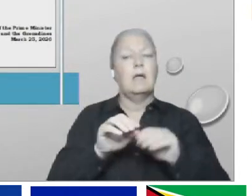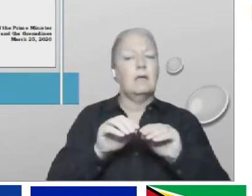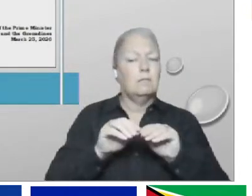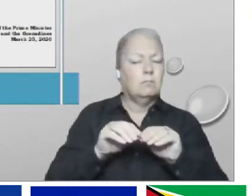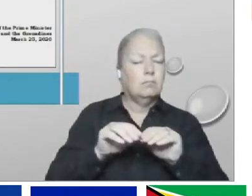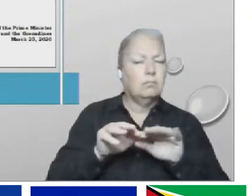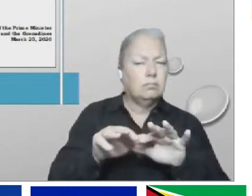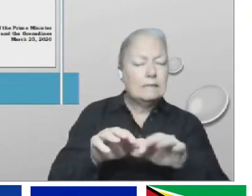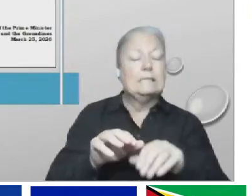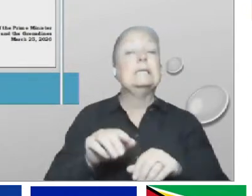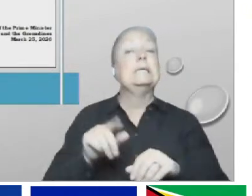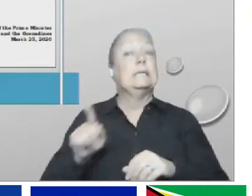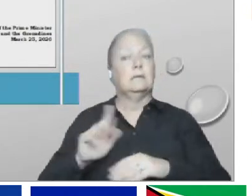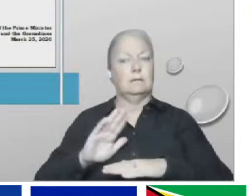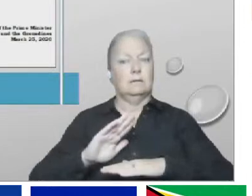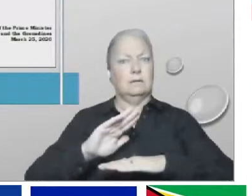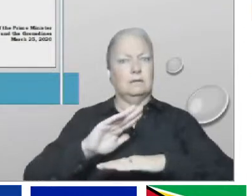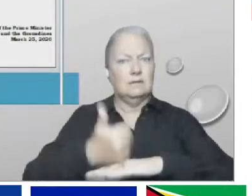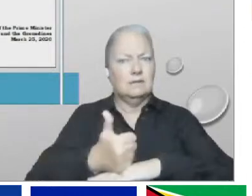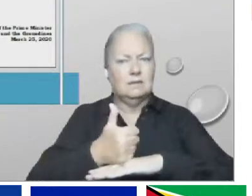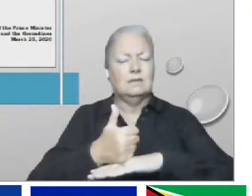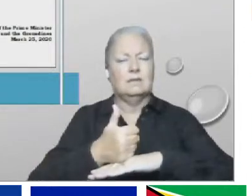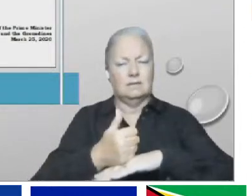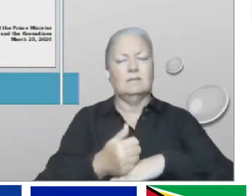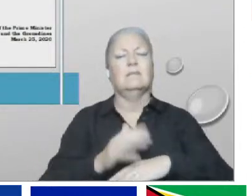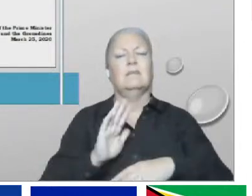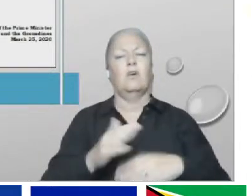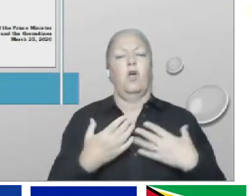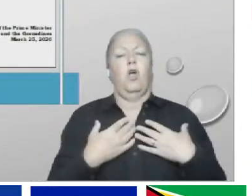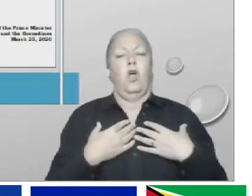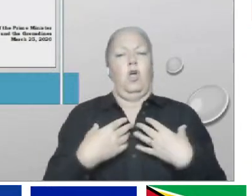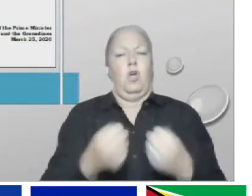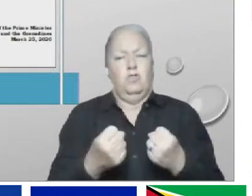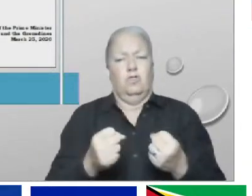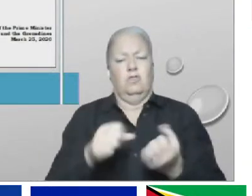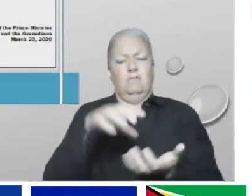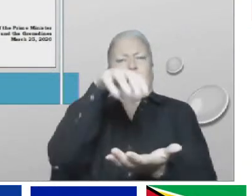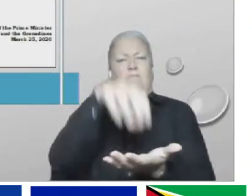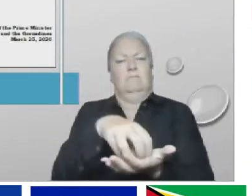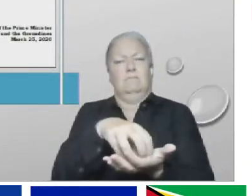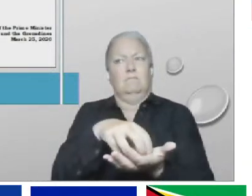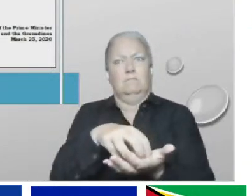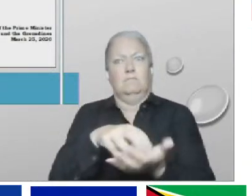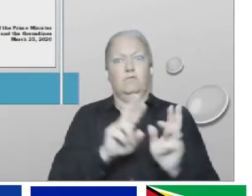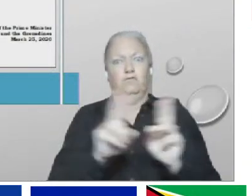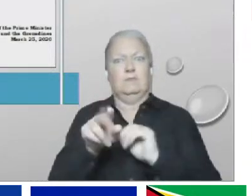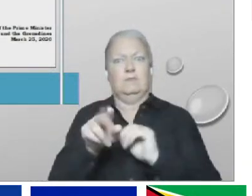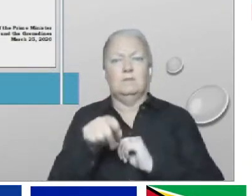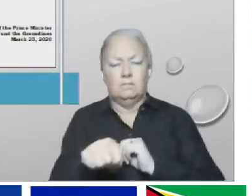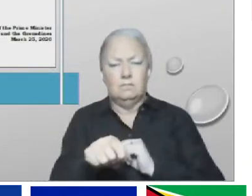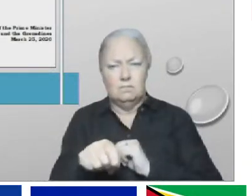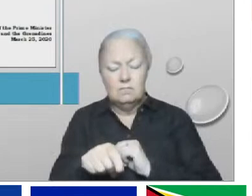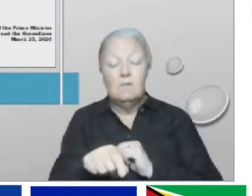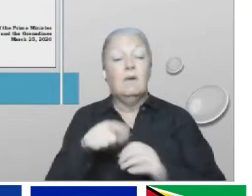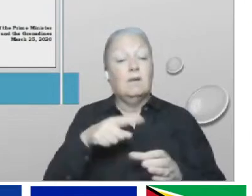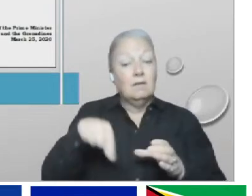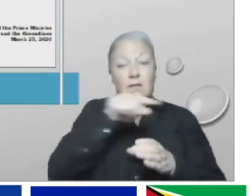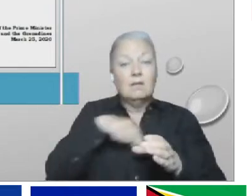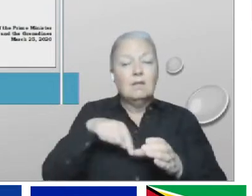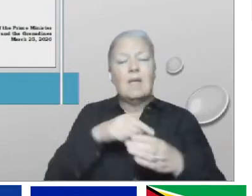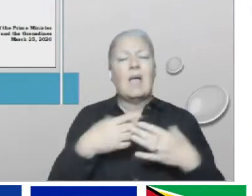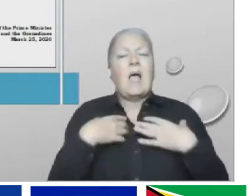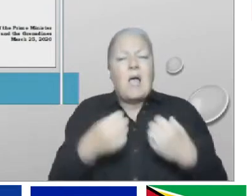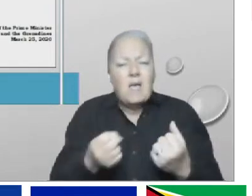Operations Center, Health Emergency Operations Center, a multi-sectoral task force of health services subcommittee of the